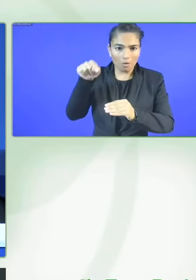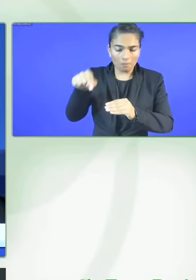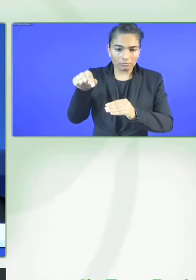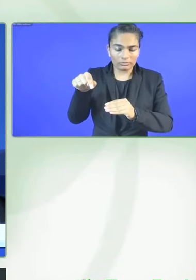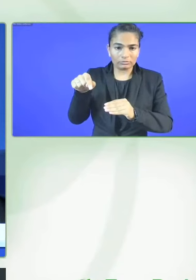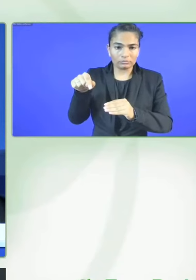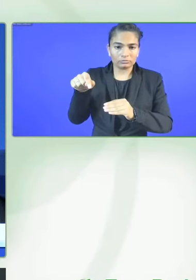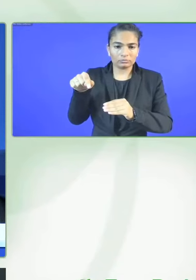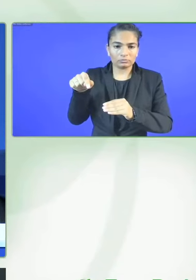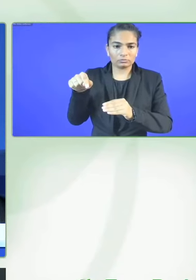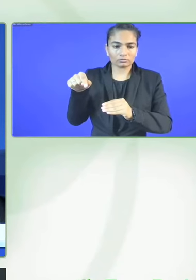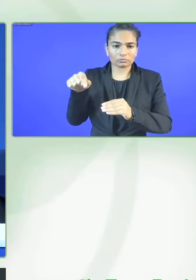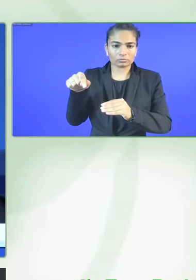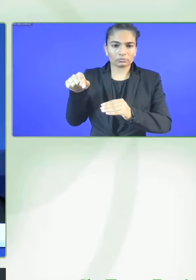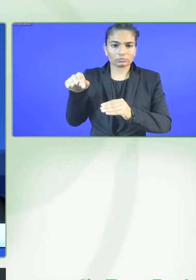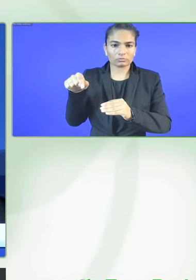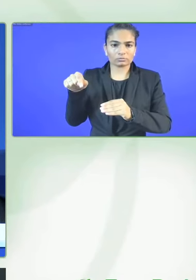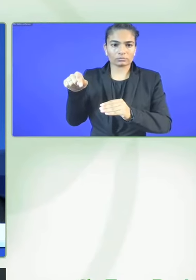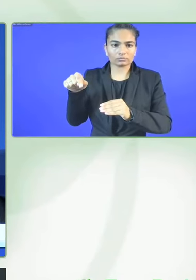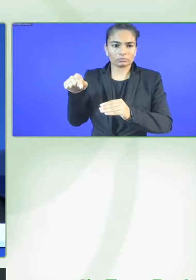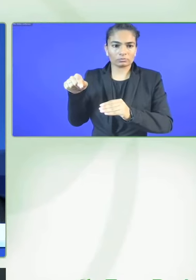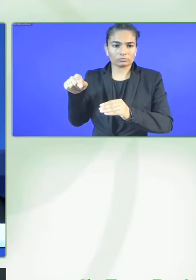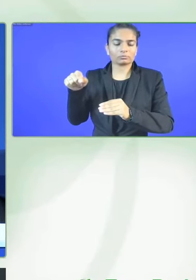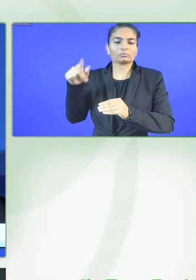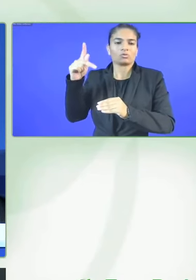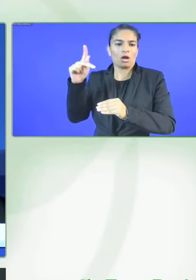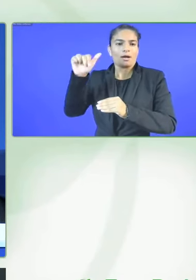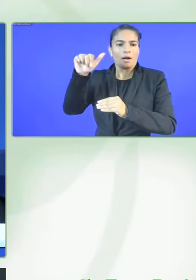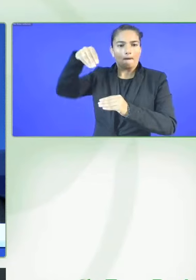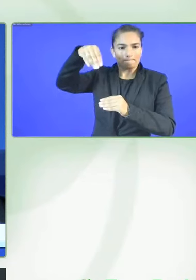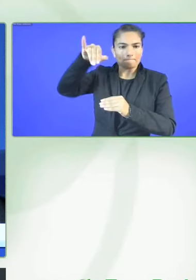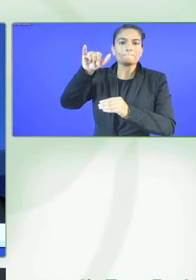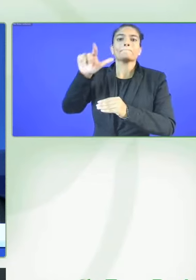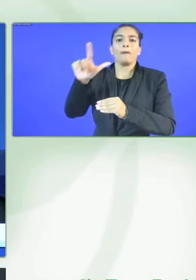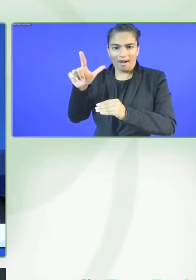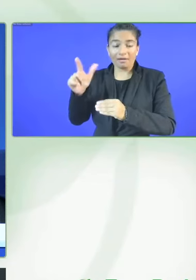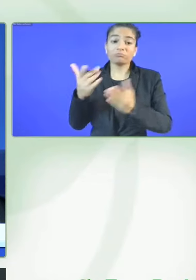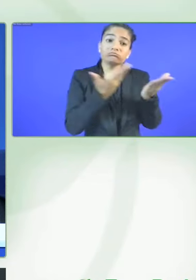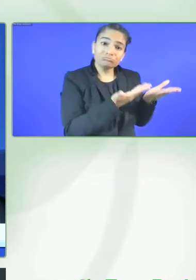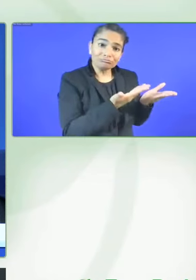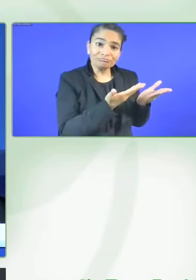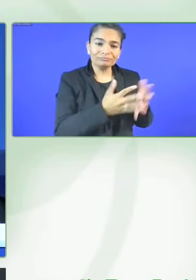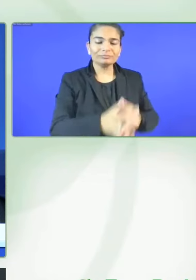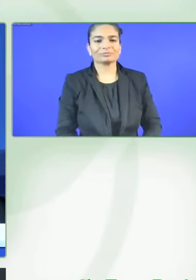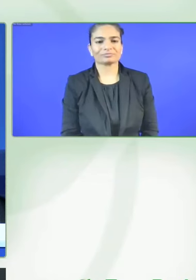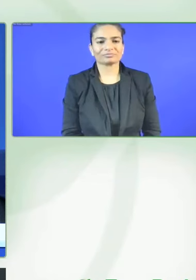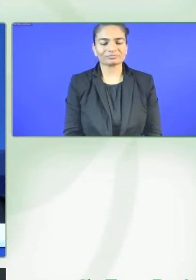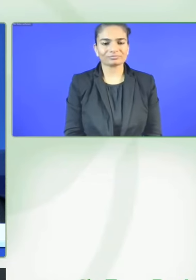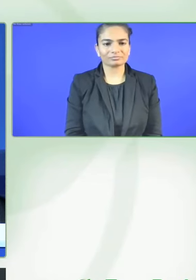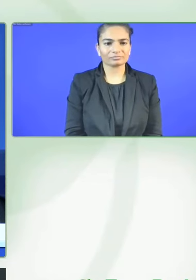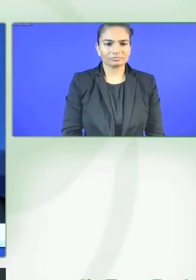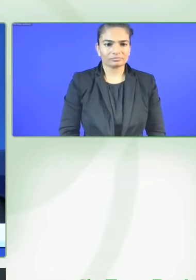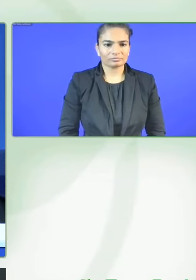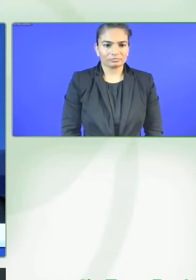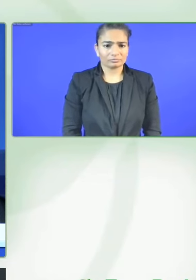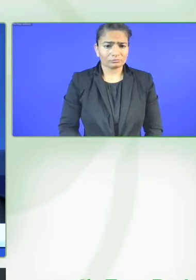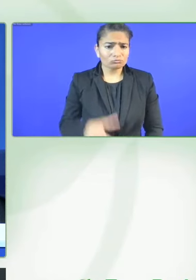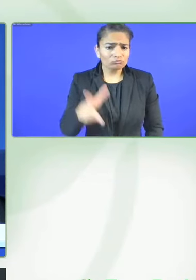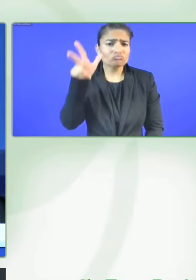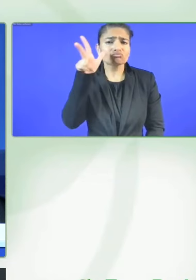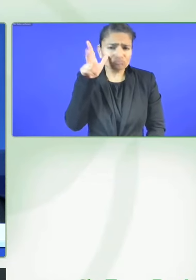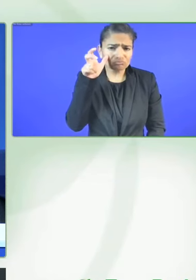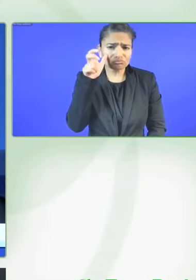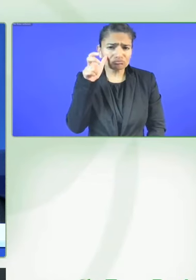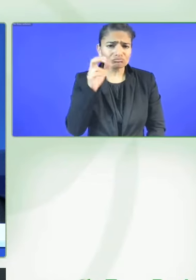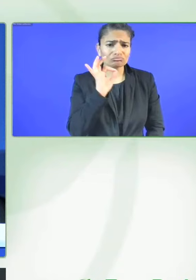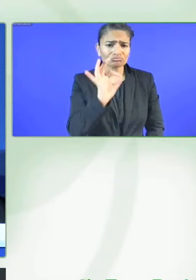On big environment and tourism, and tomorrow at M7 before I forget the room. I tend to forget at that time of the day. And yeah,